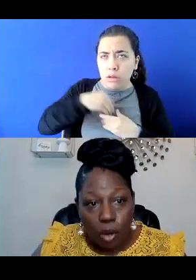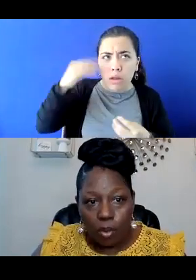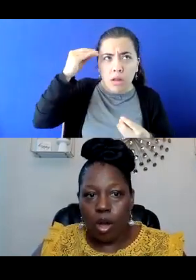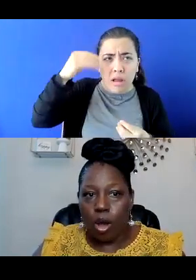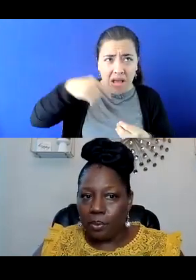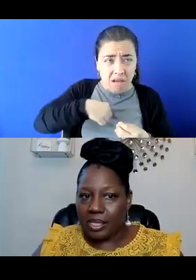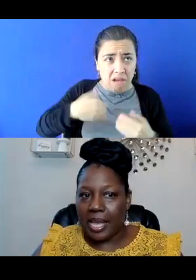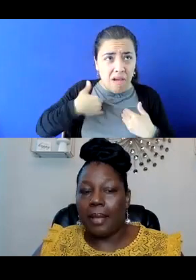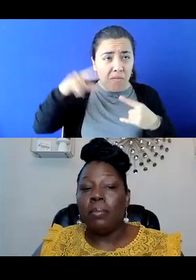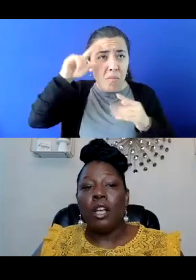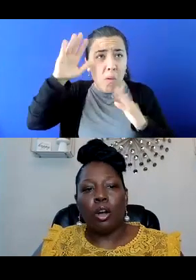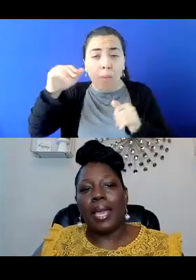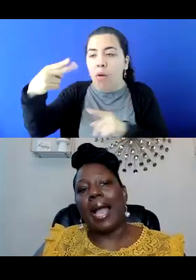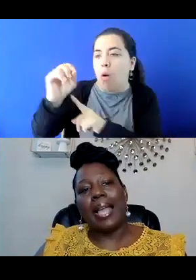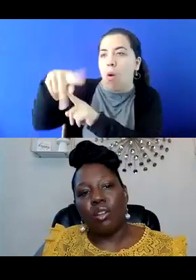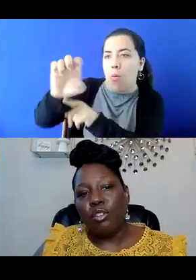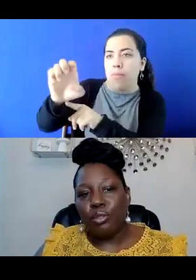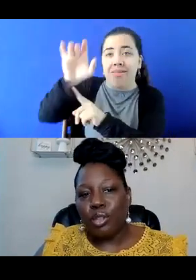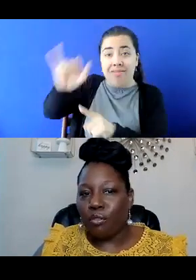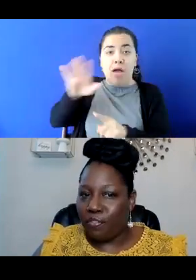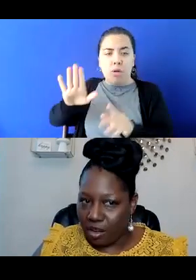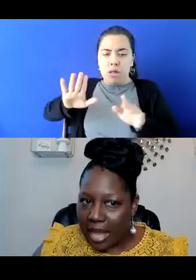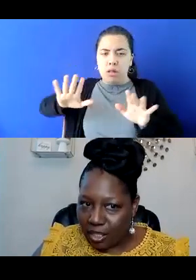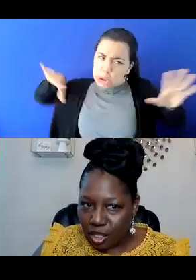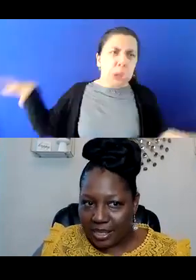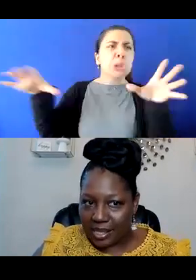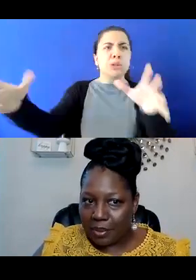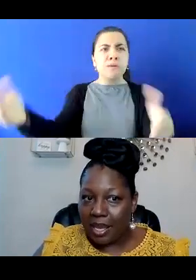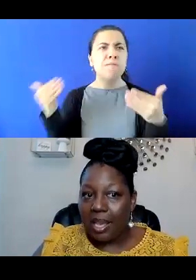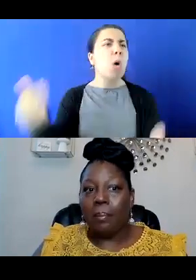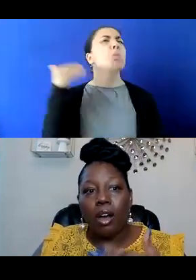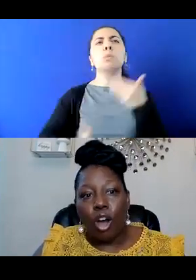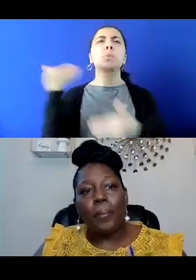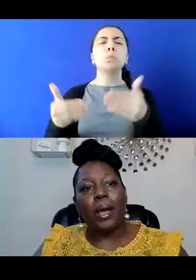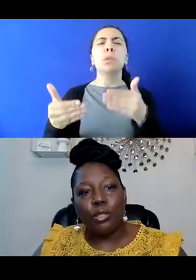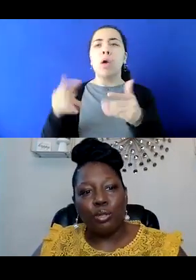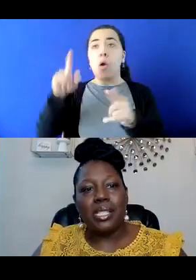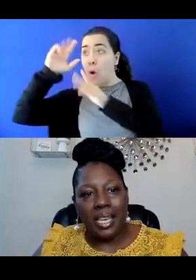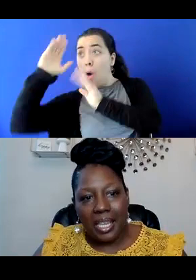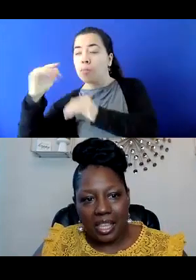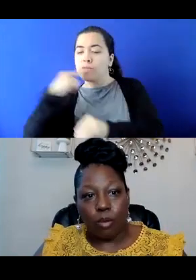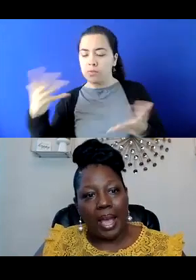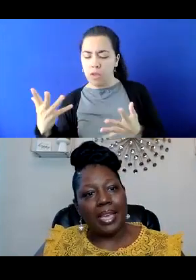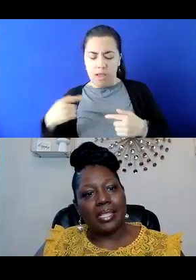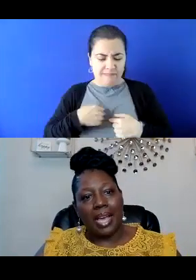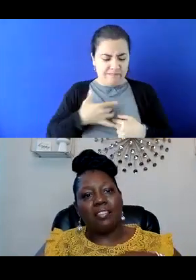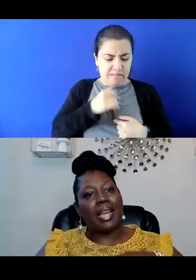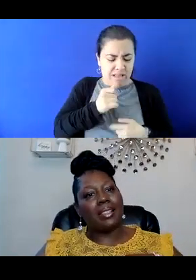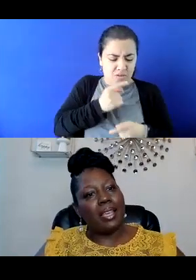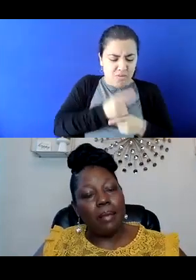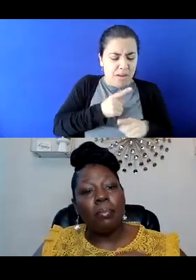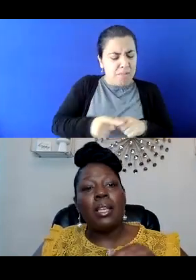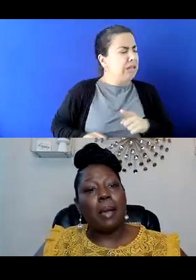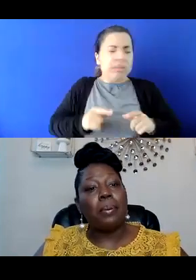you forward. Hope will say, okay, I know you don't feel like doing something, but hope helps you to get there, right? It's kind of